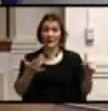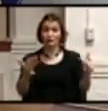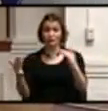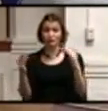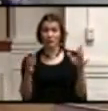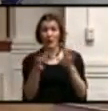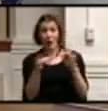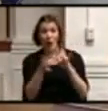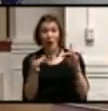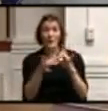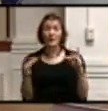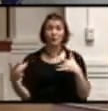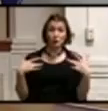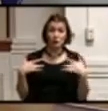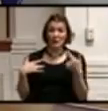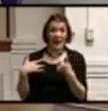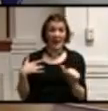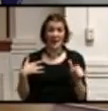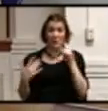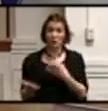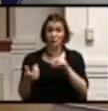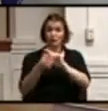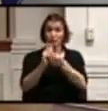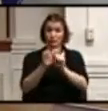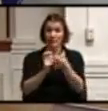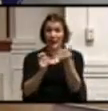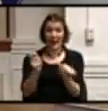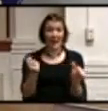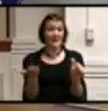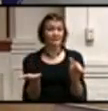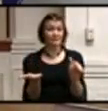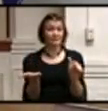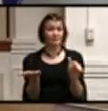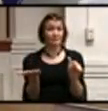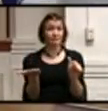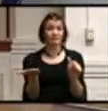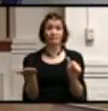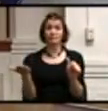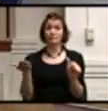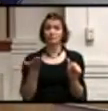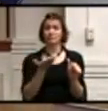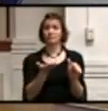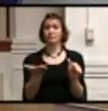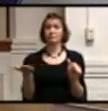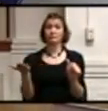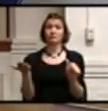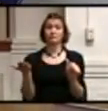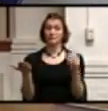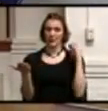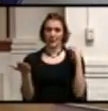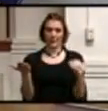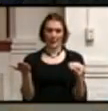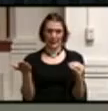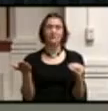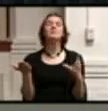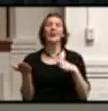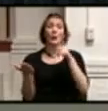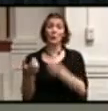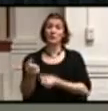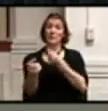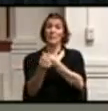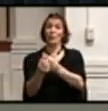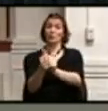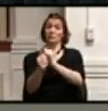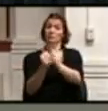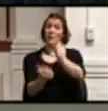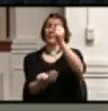any comments or suggestions or anything to say about those minutes or about that motion? Hearing none, all those in